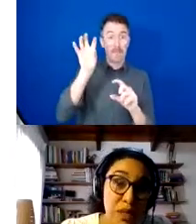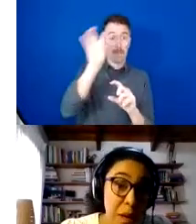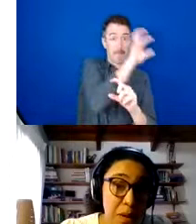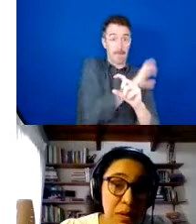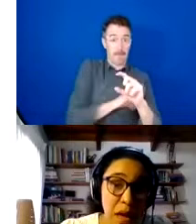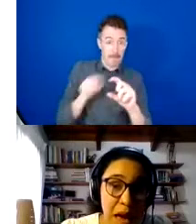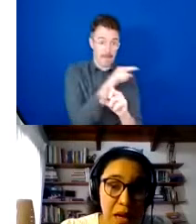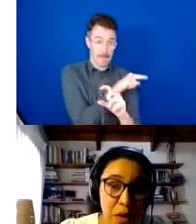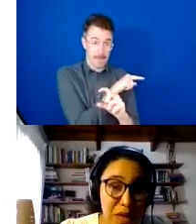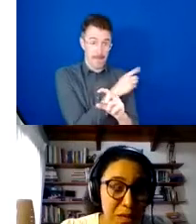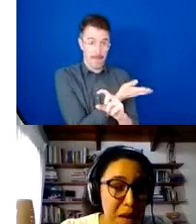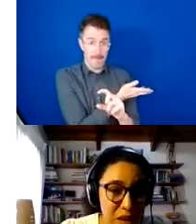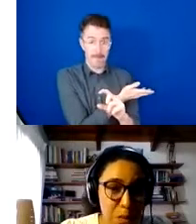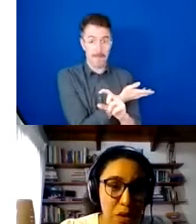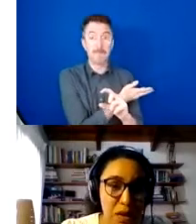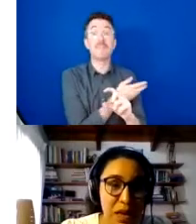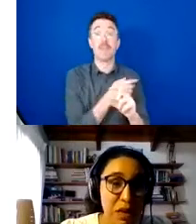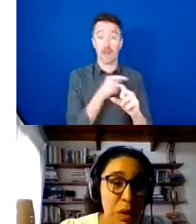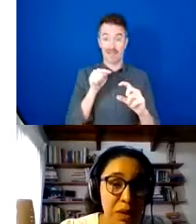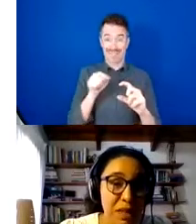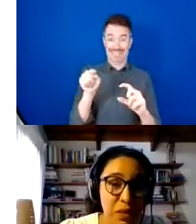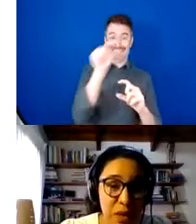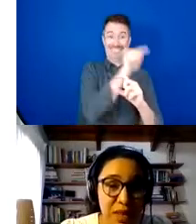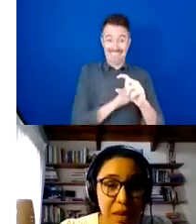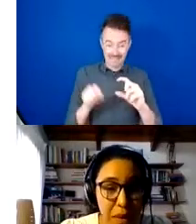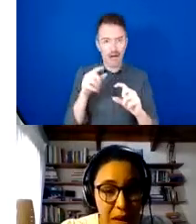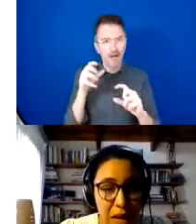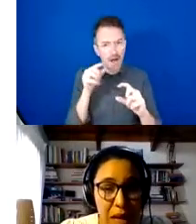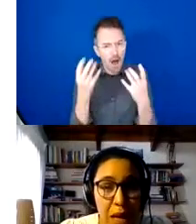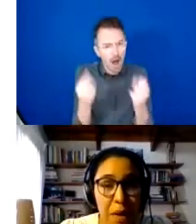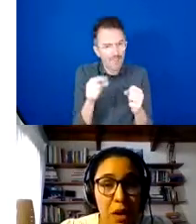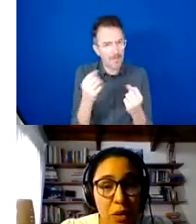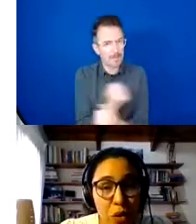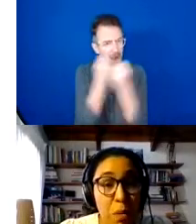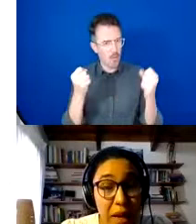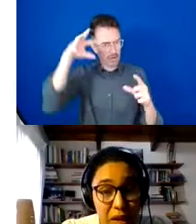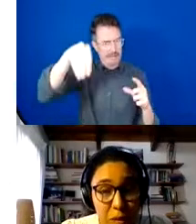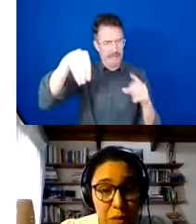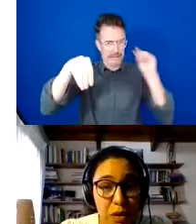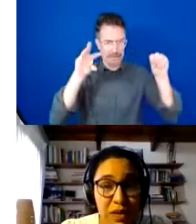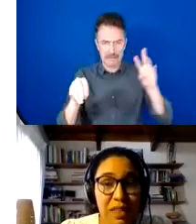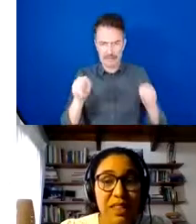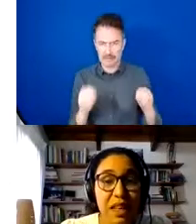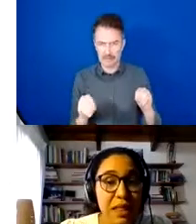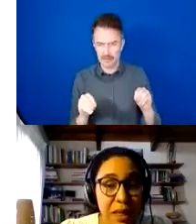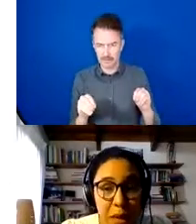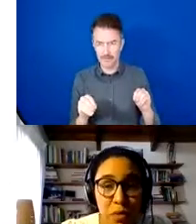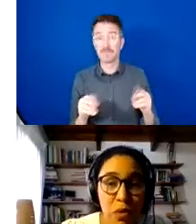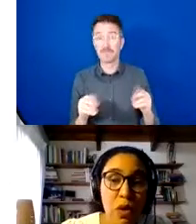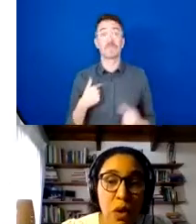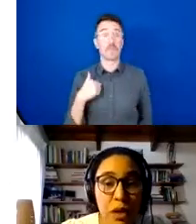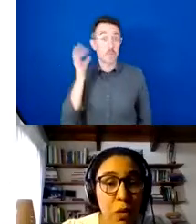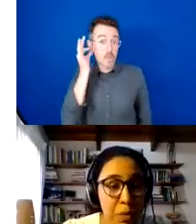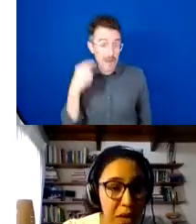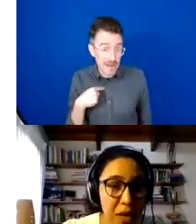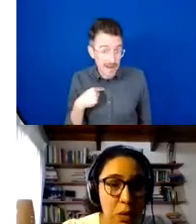For example, I know that my experience as a woman is different than a man, but also my experience is not the same for